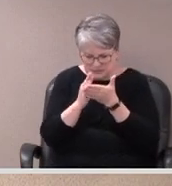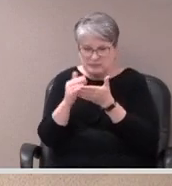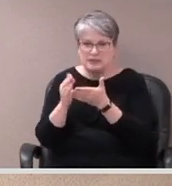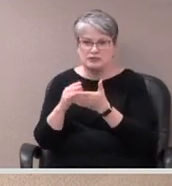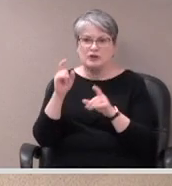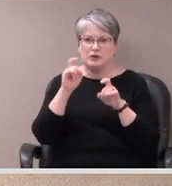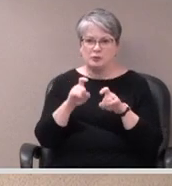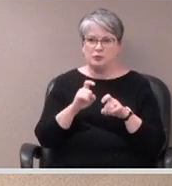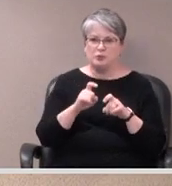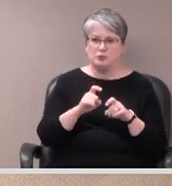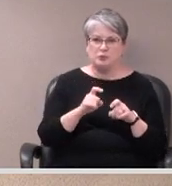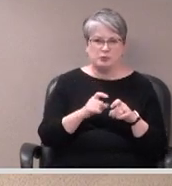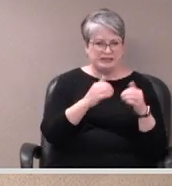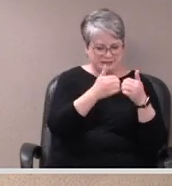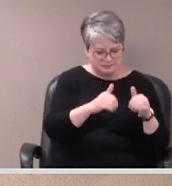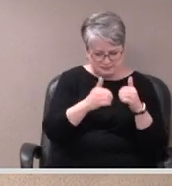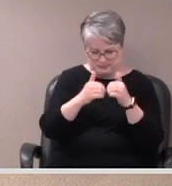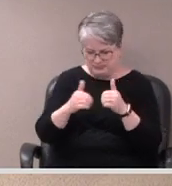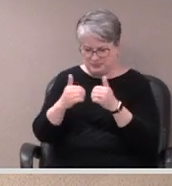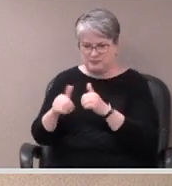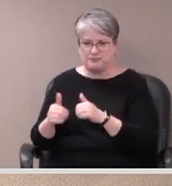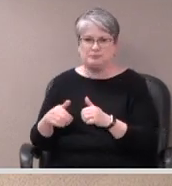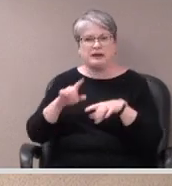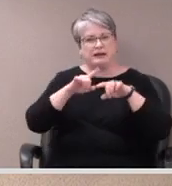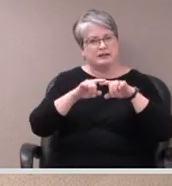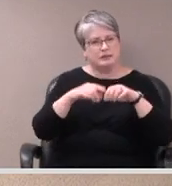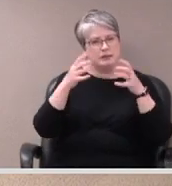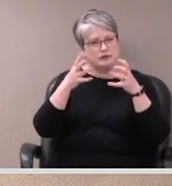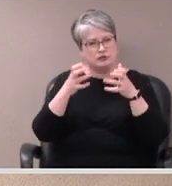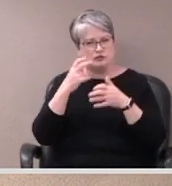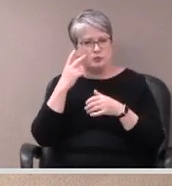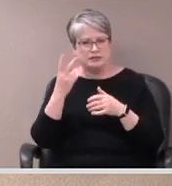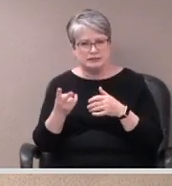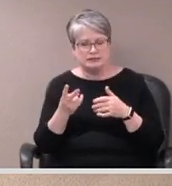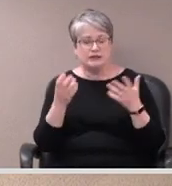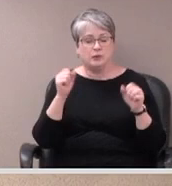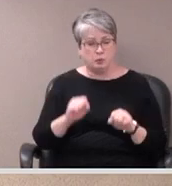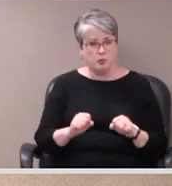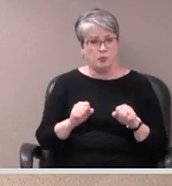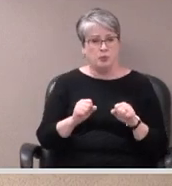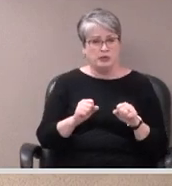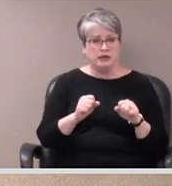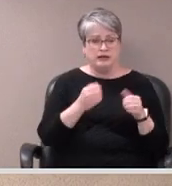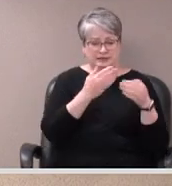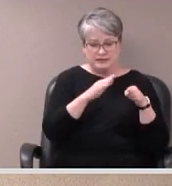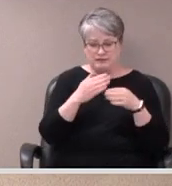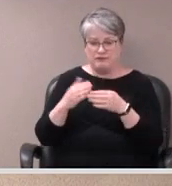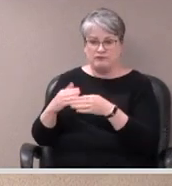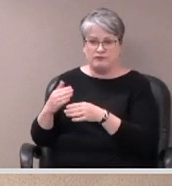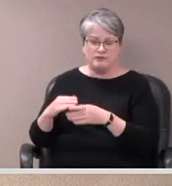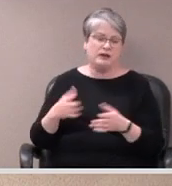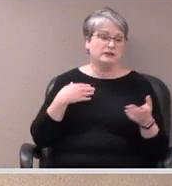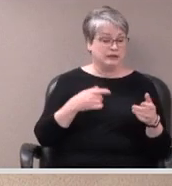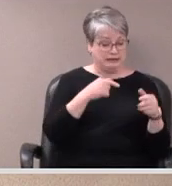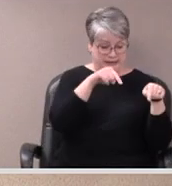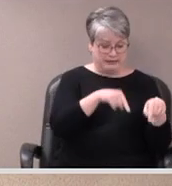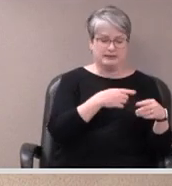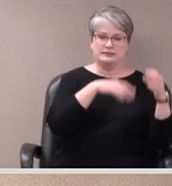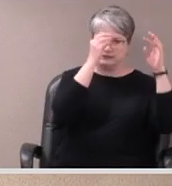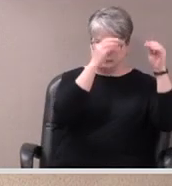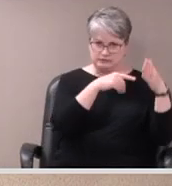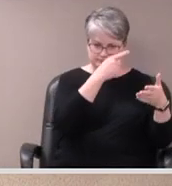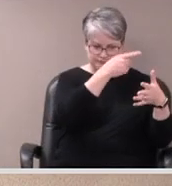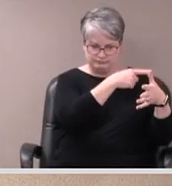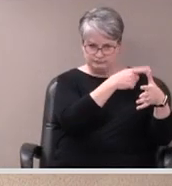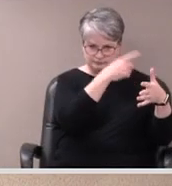would need to break down, depending upon what you're wanting to see. We can break down, this is teacher salaries, this